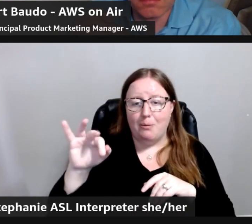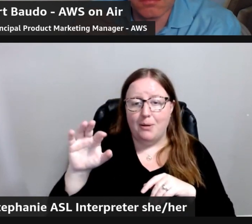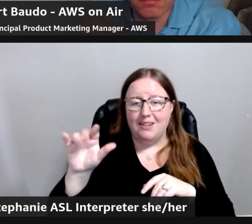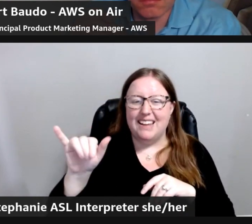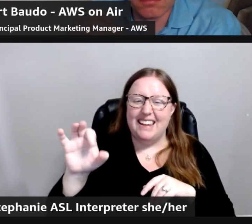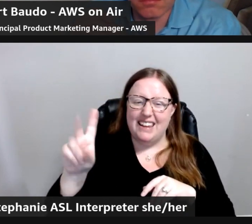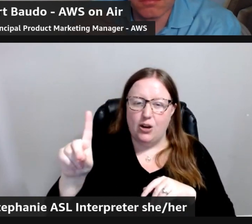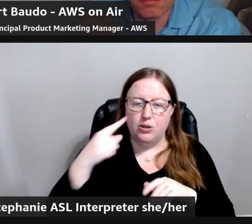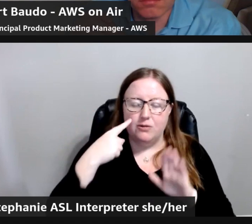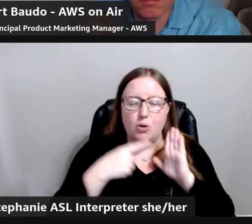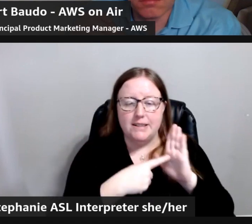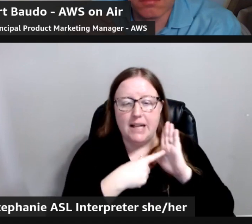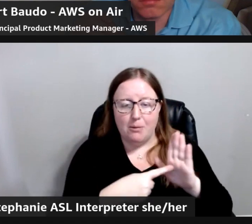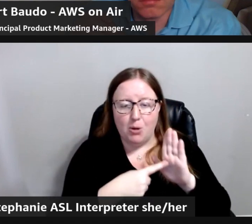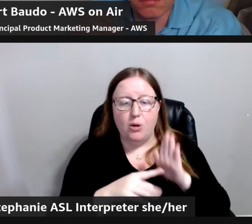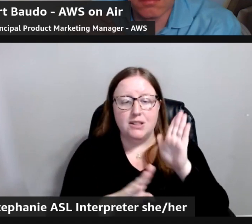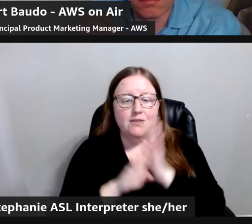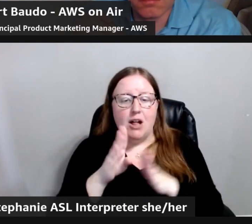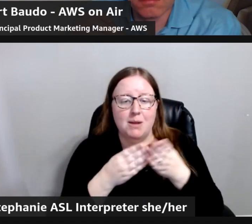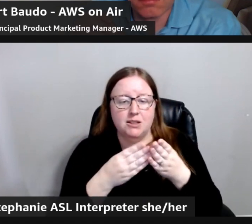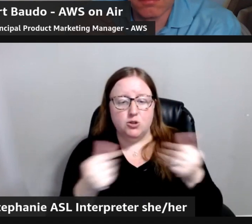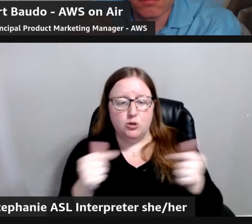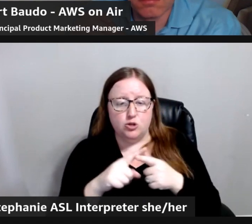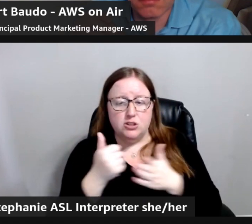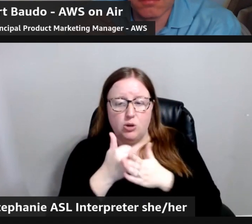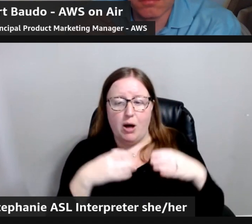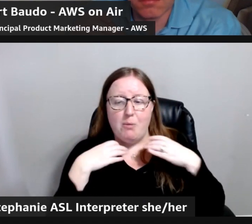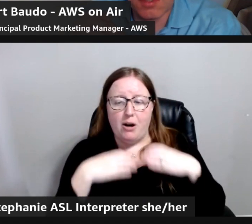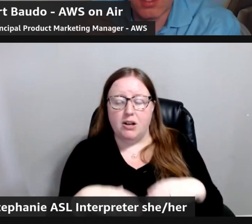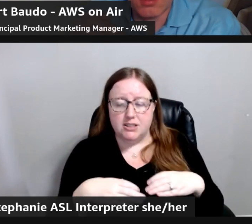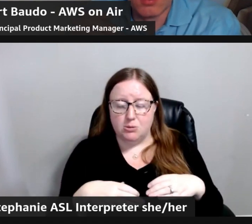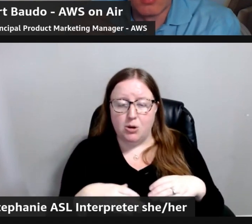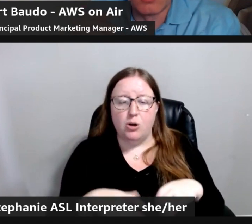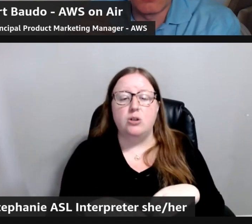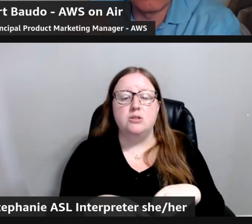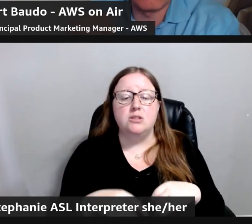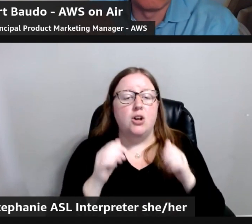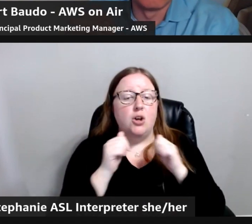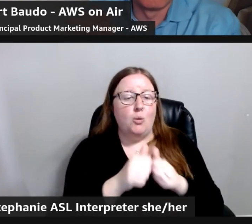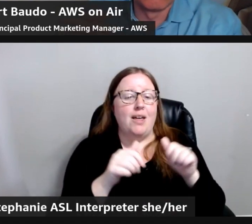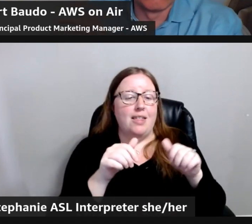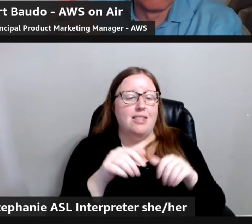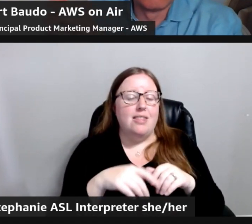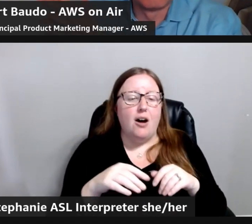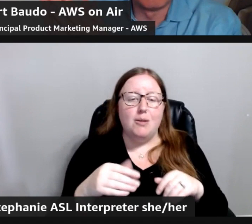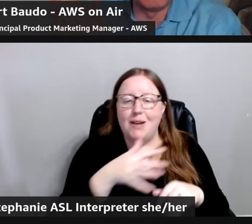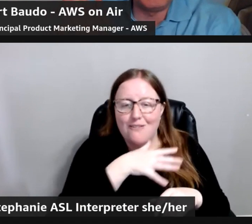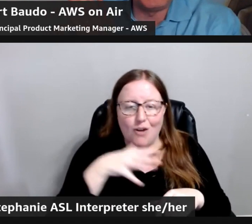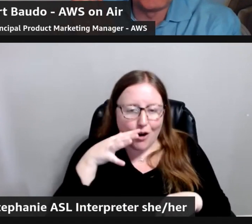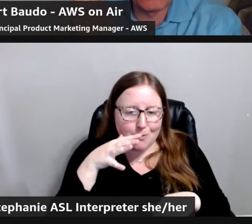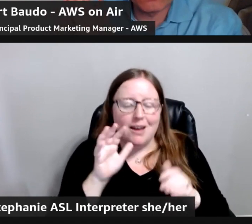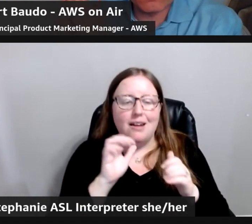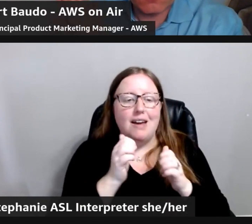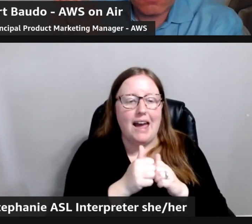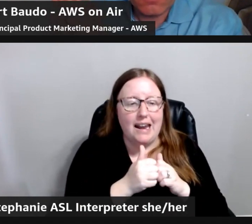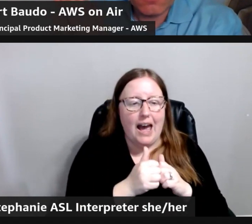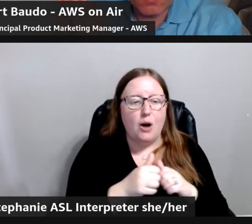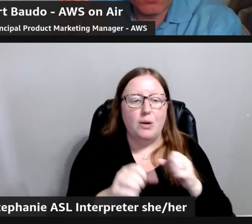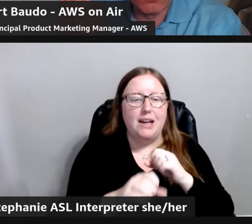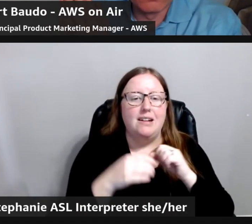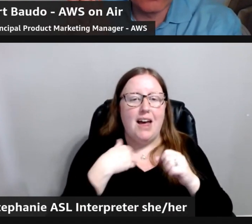research, we're going to be developing solutions to help our customers around green agriculture and how we move to great food